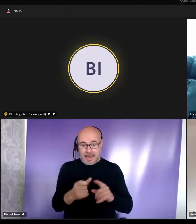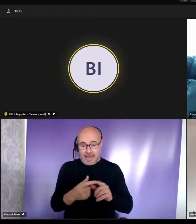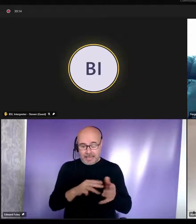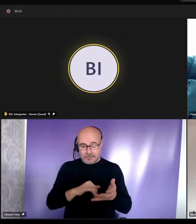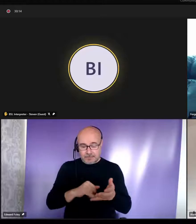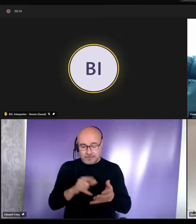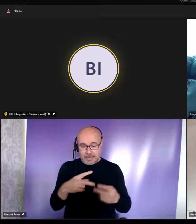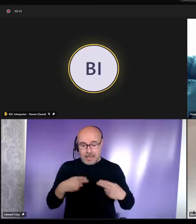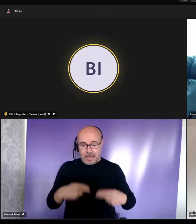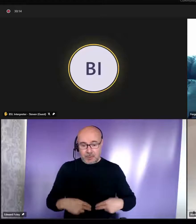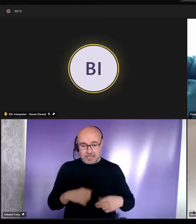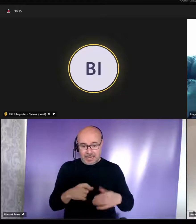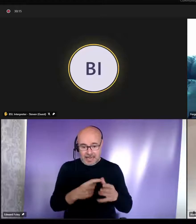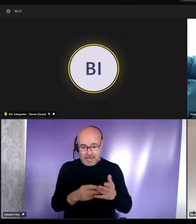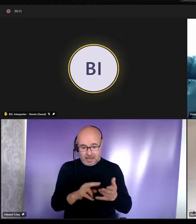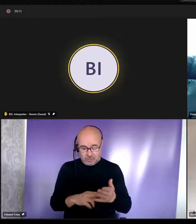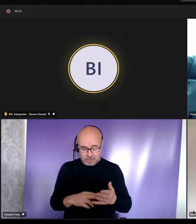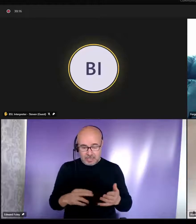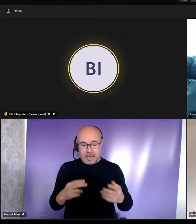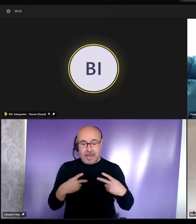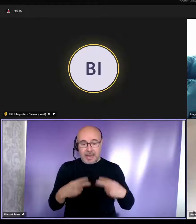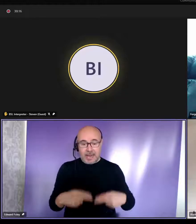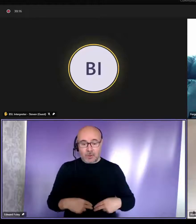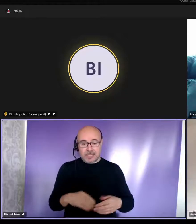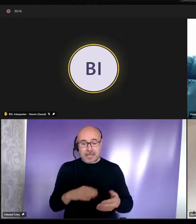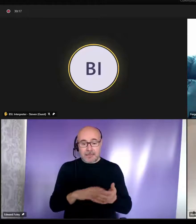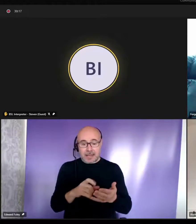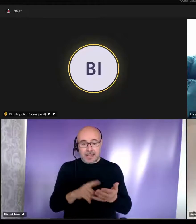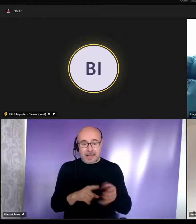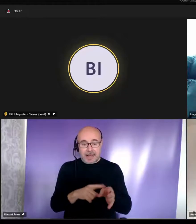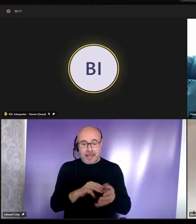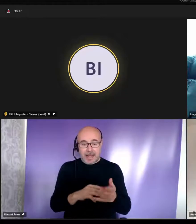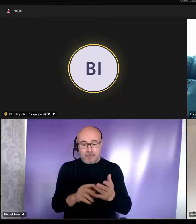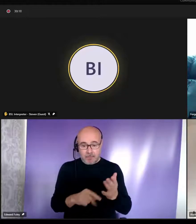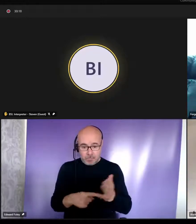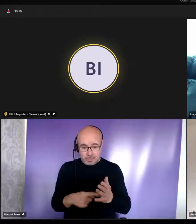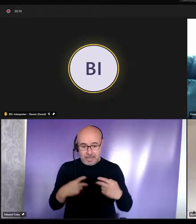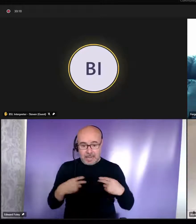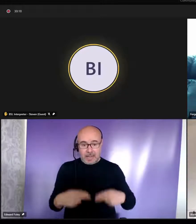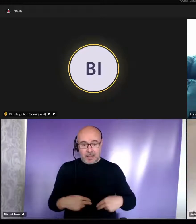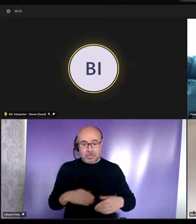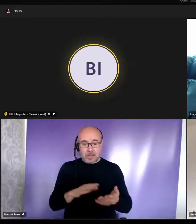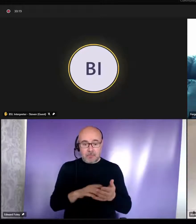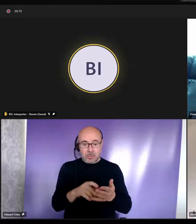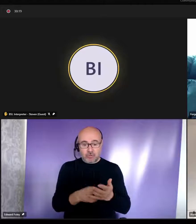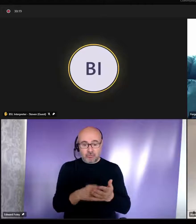We have Councillor McClymont present. Councillor McCreary.